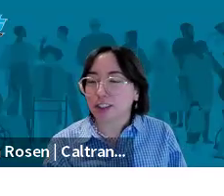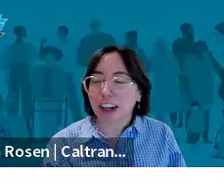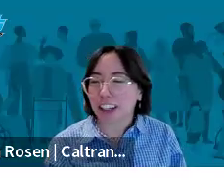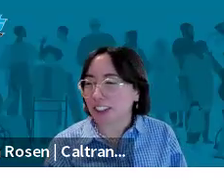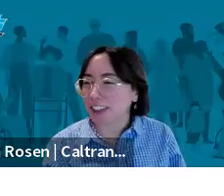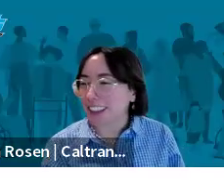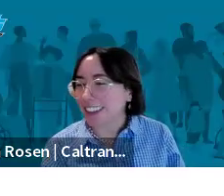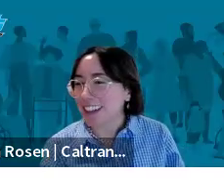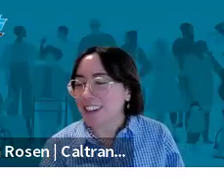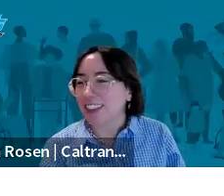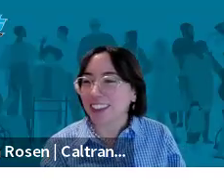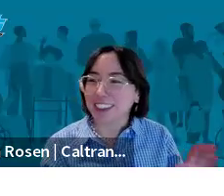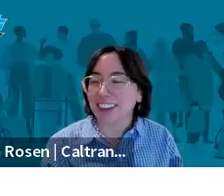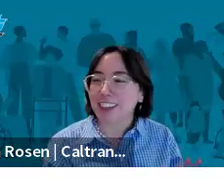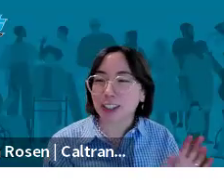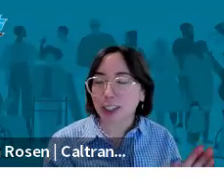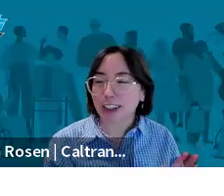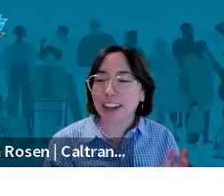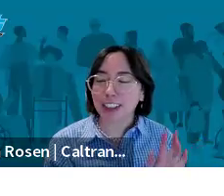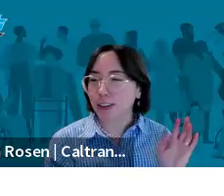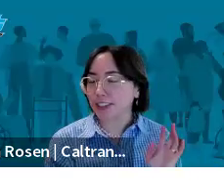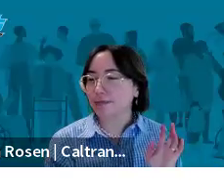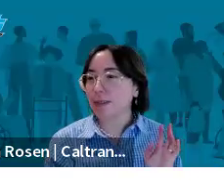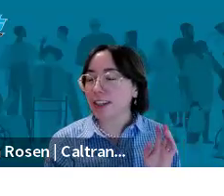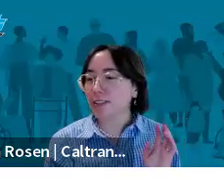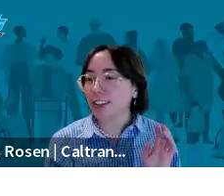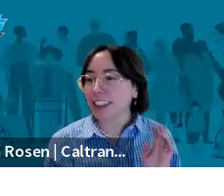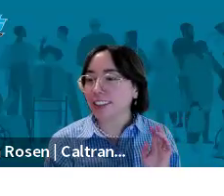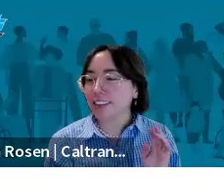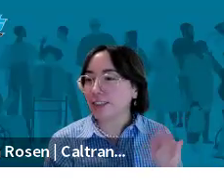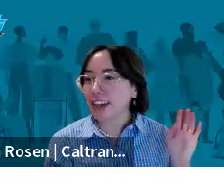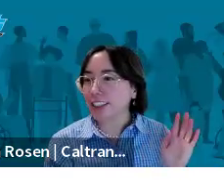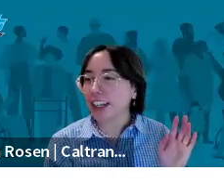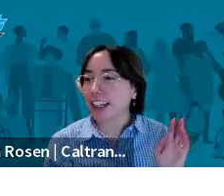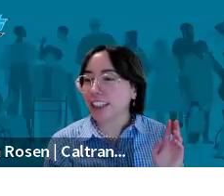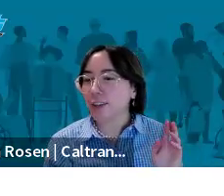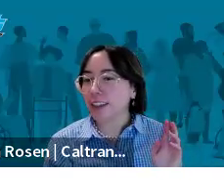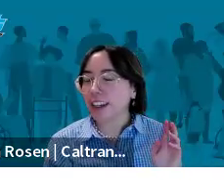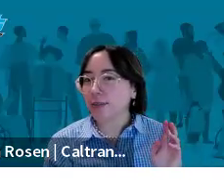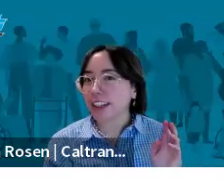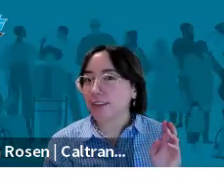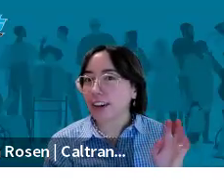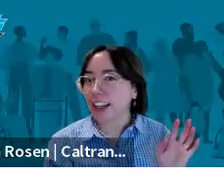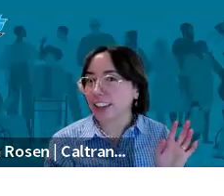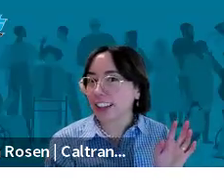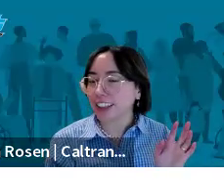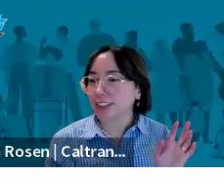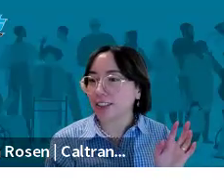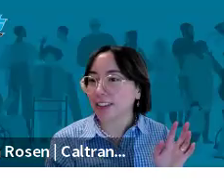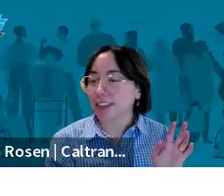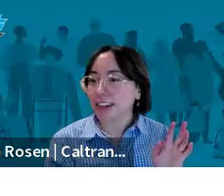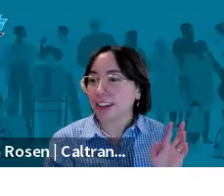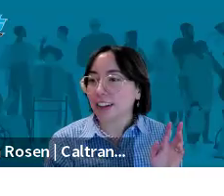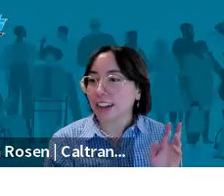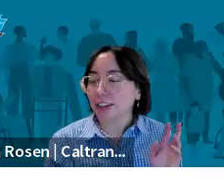discussion. I'll try to go quickly, but also I'm not sure. So maybe you all could raise your hand and tell me how many have read